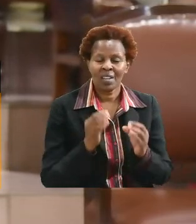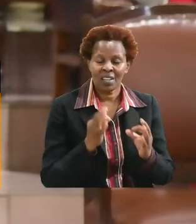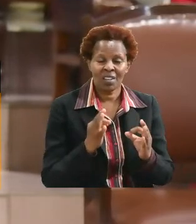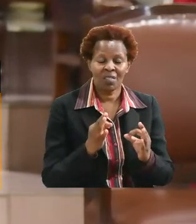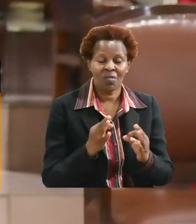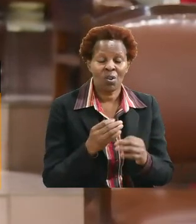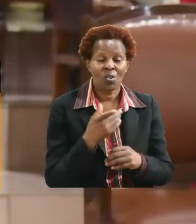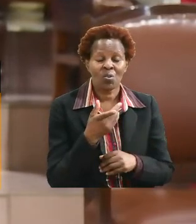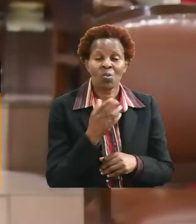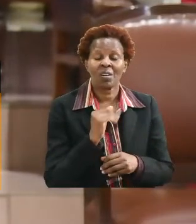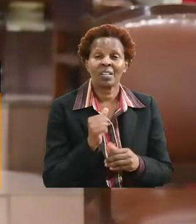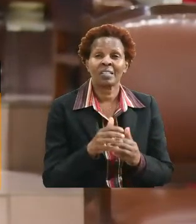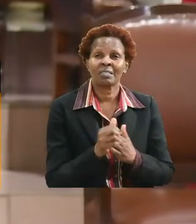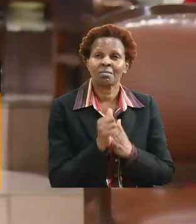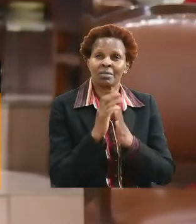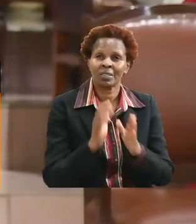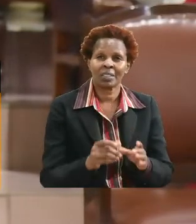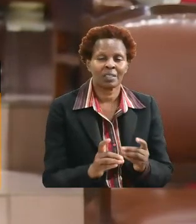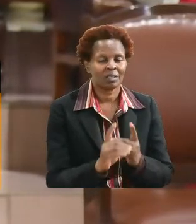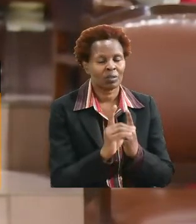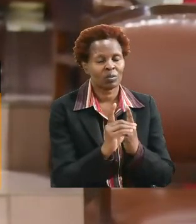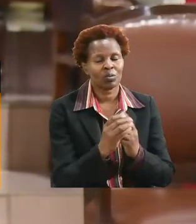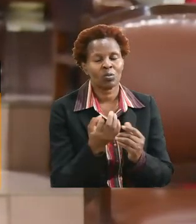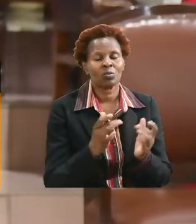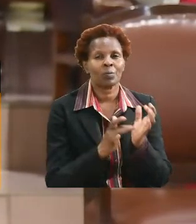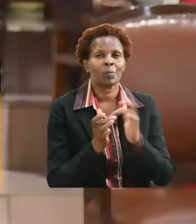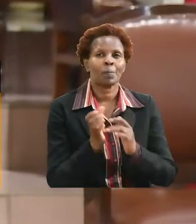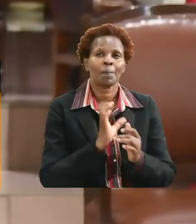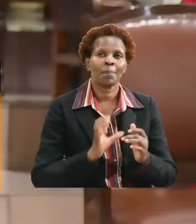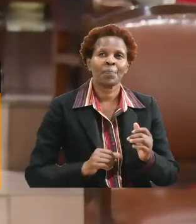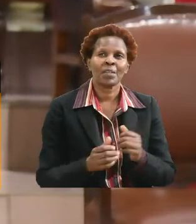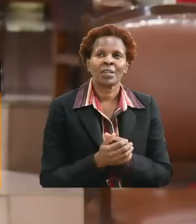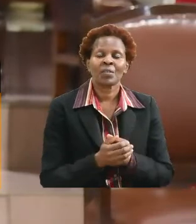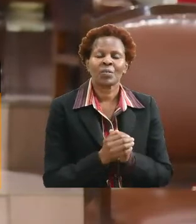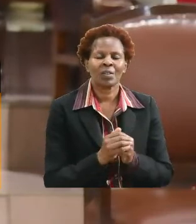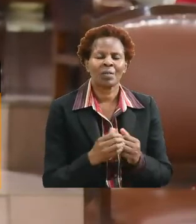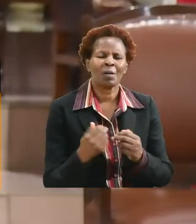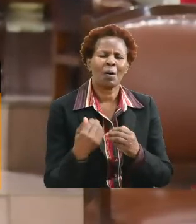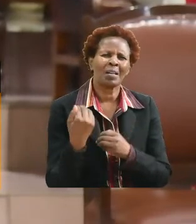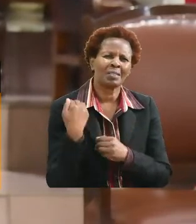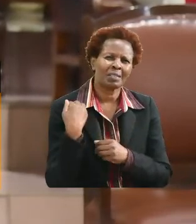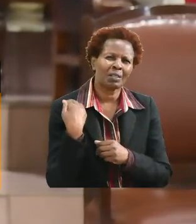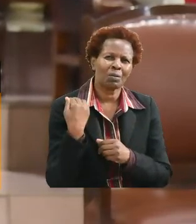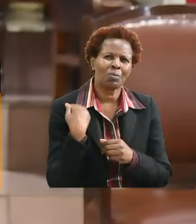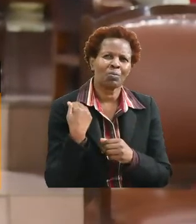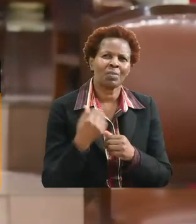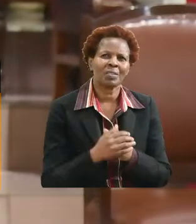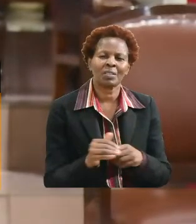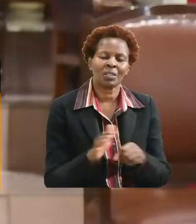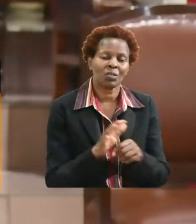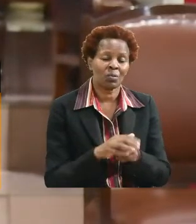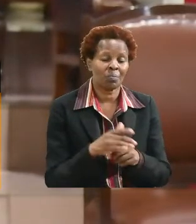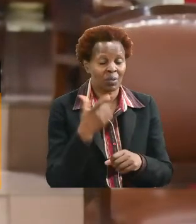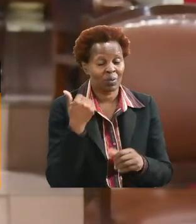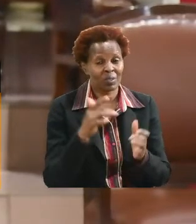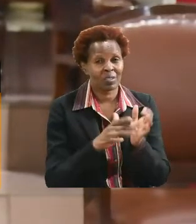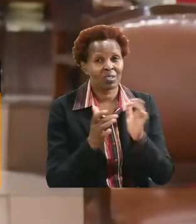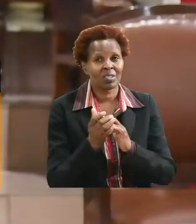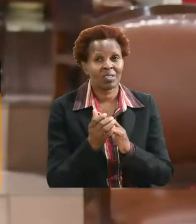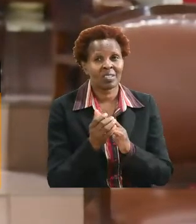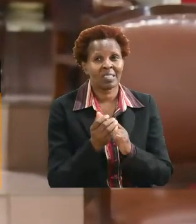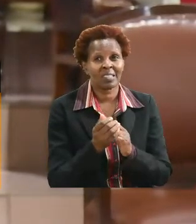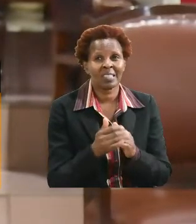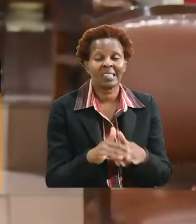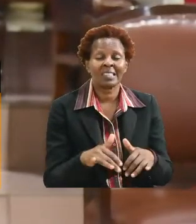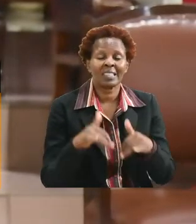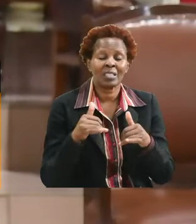their leader. The disciples of Jesus Christ were troubled because Jesus had been with them. He had